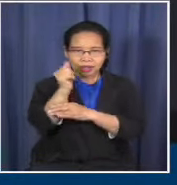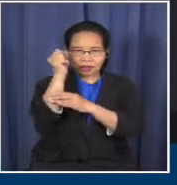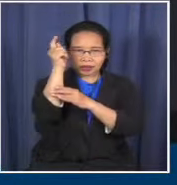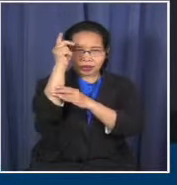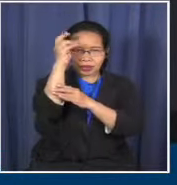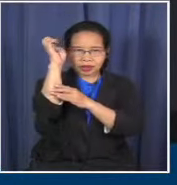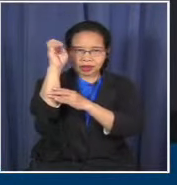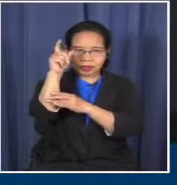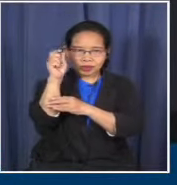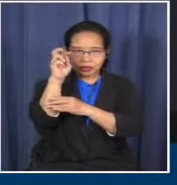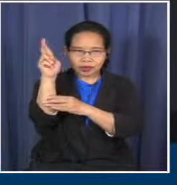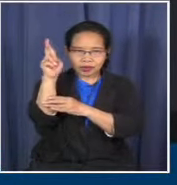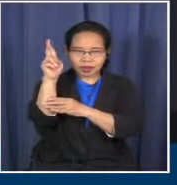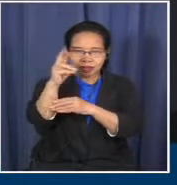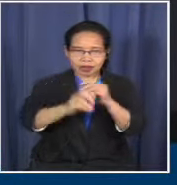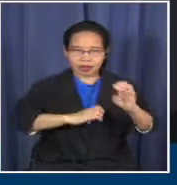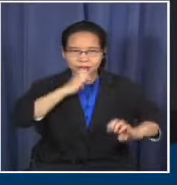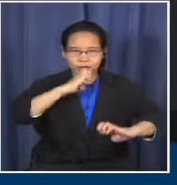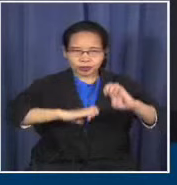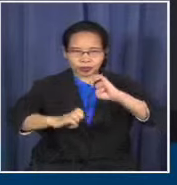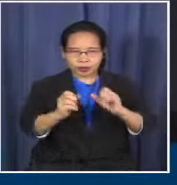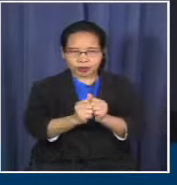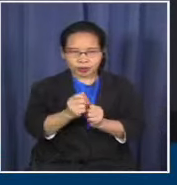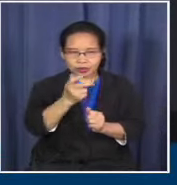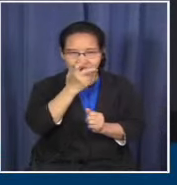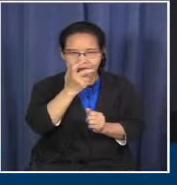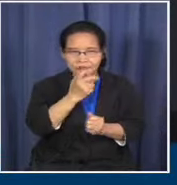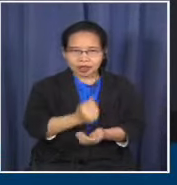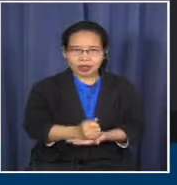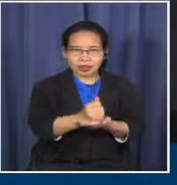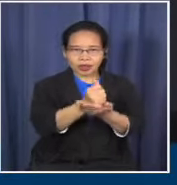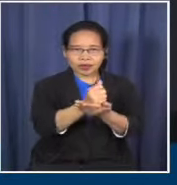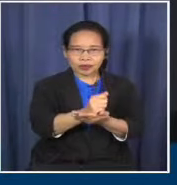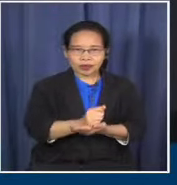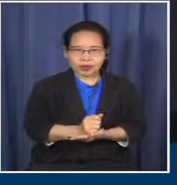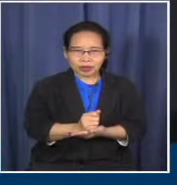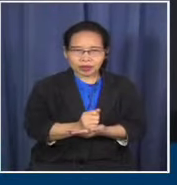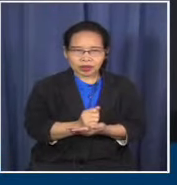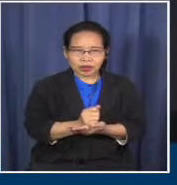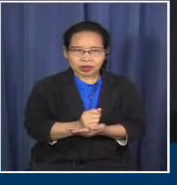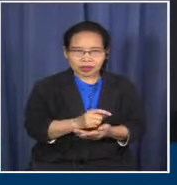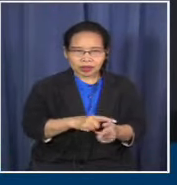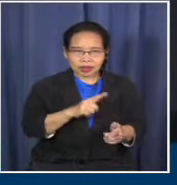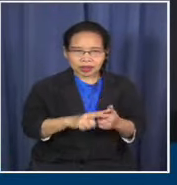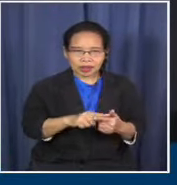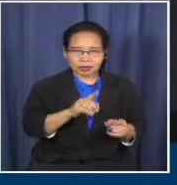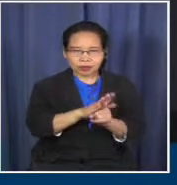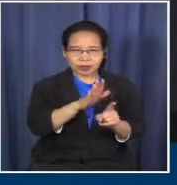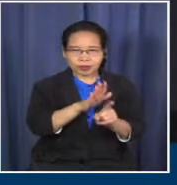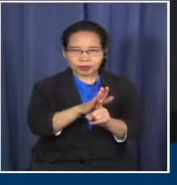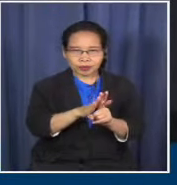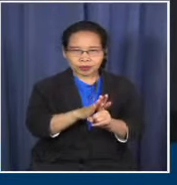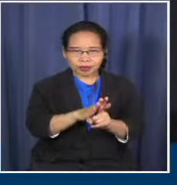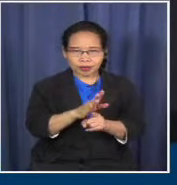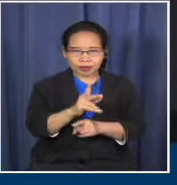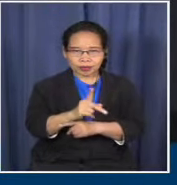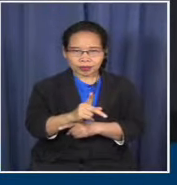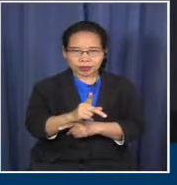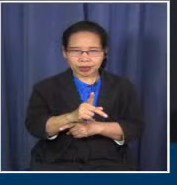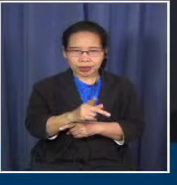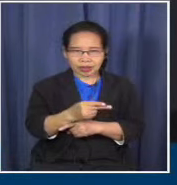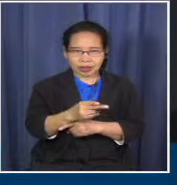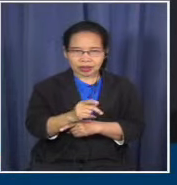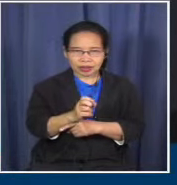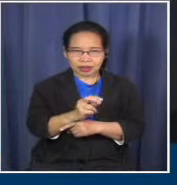Lavoisier, whose experiments with oxygen helped to discredit the then popular phlogiston